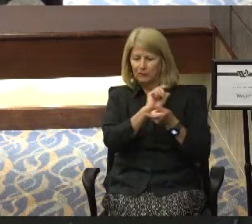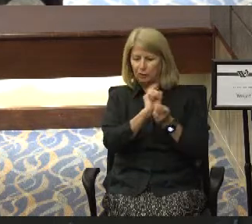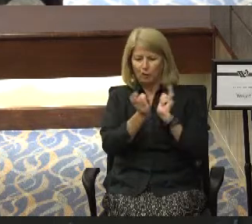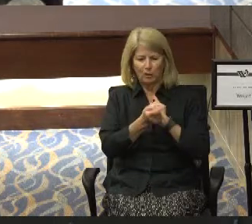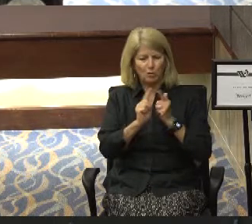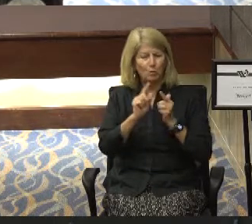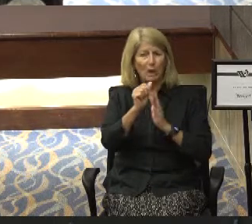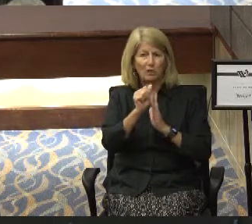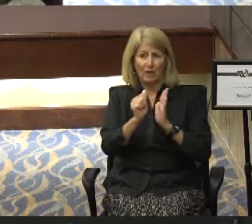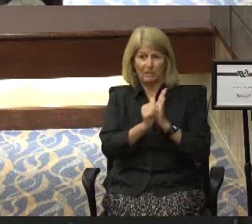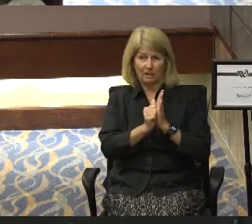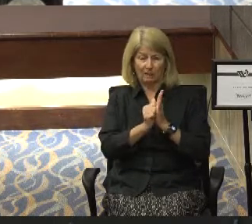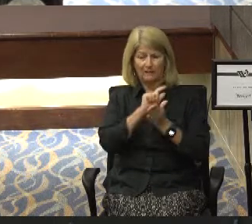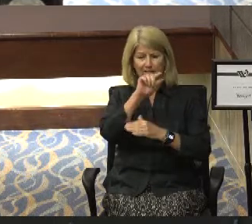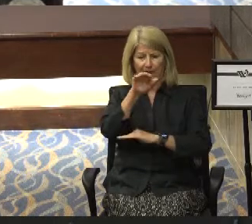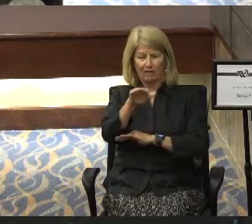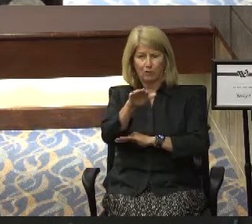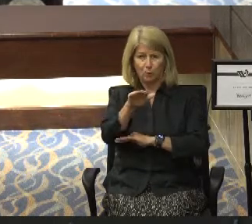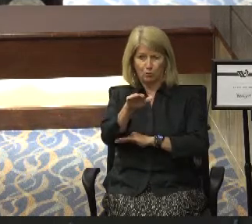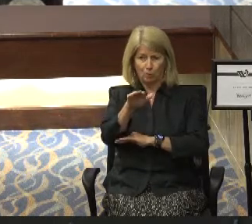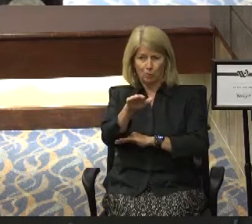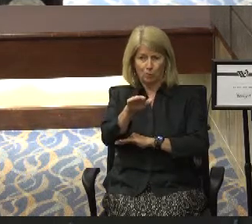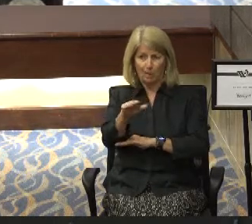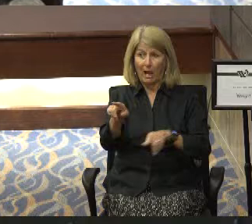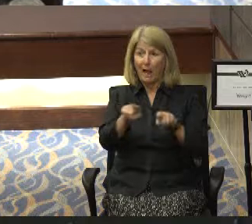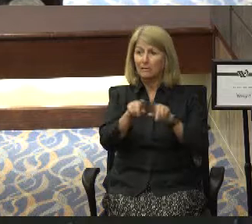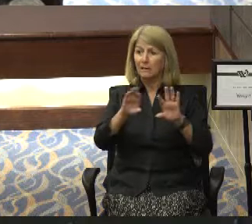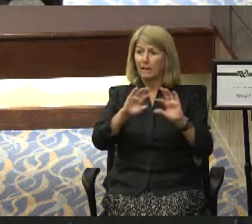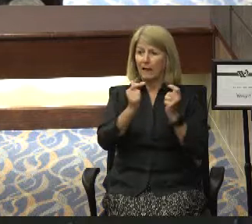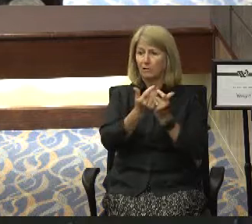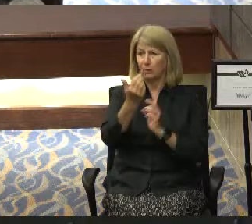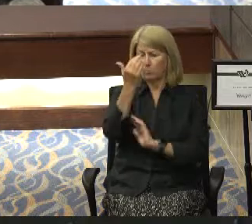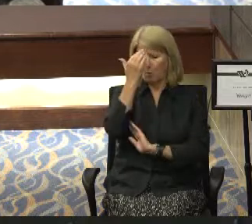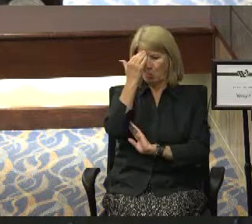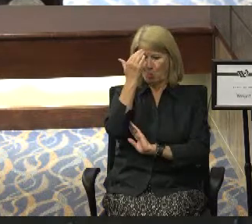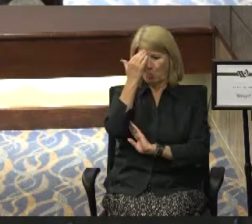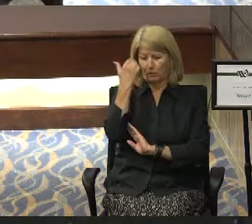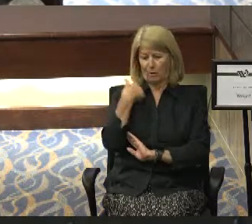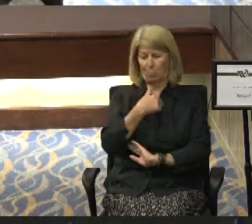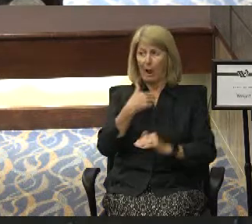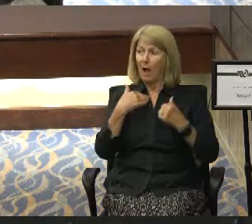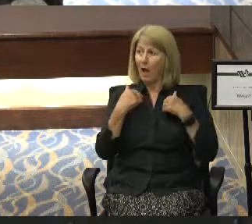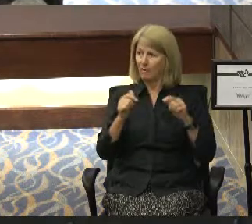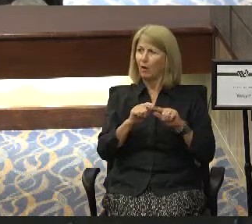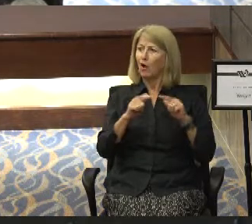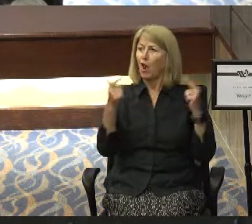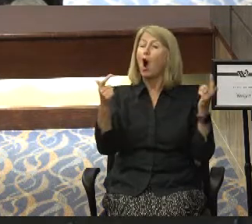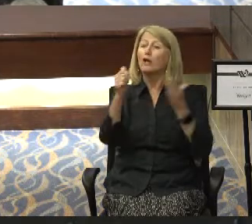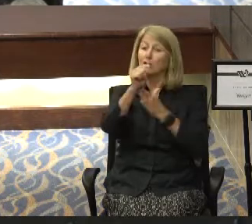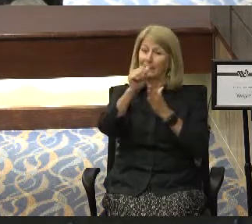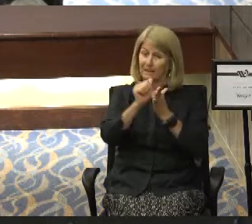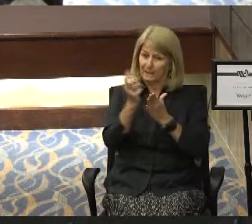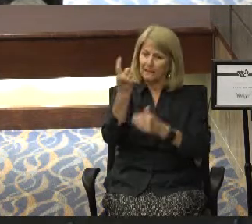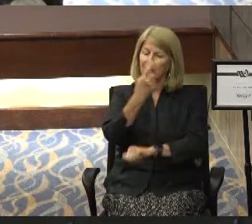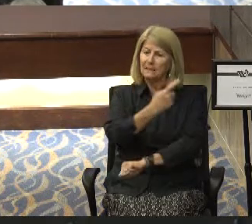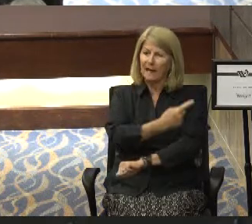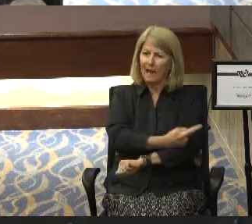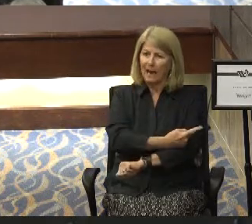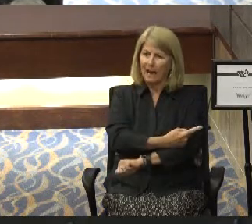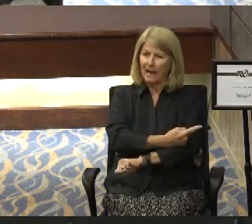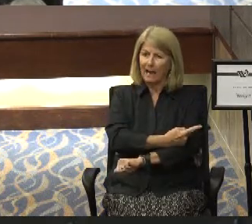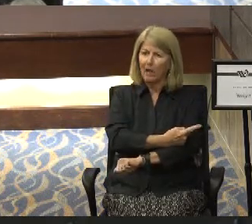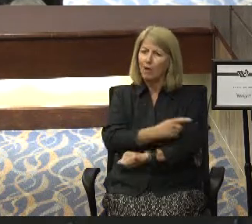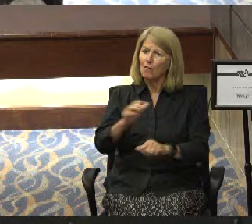to the agenda this afternoon, and as the council is well aware, we have a very large agenda today. With 4